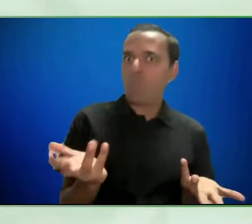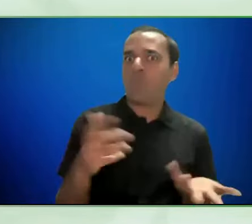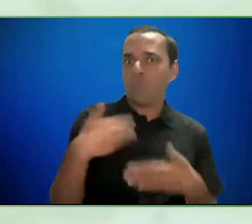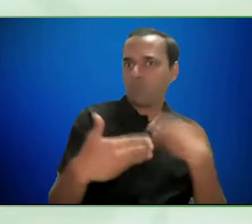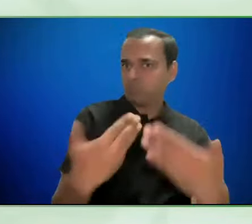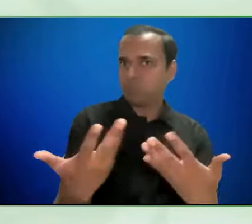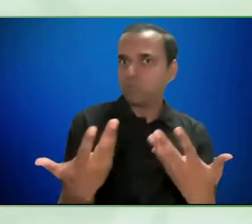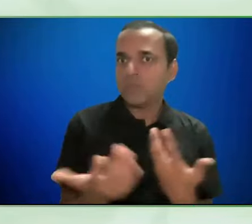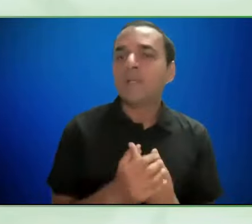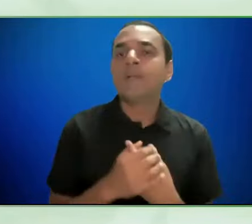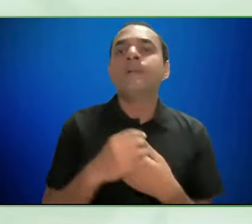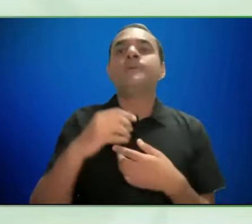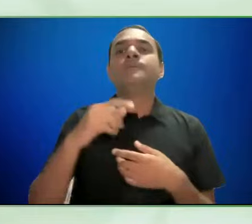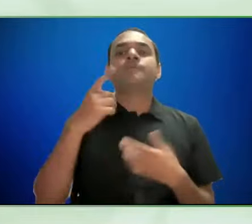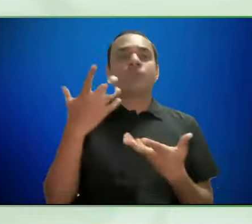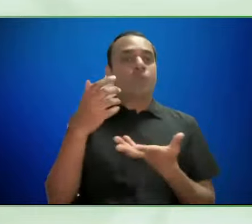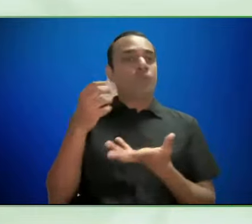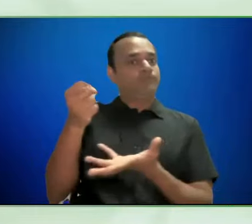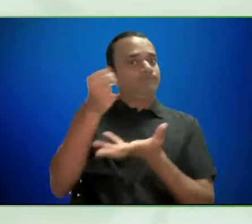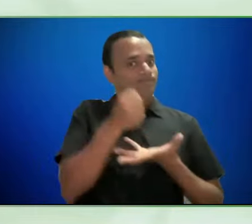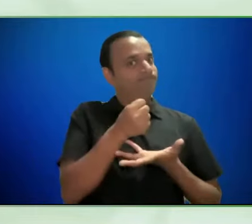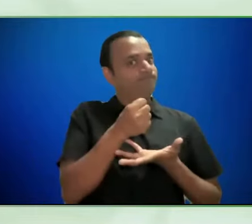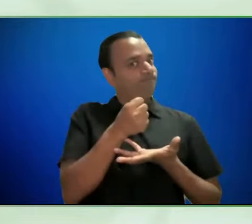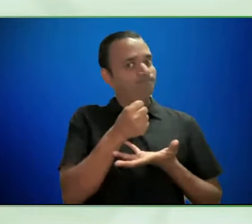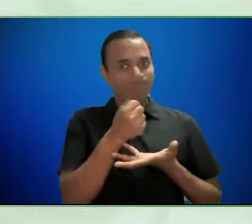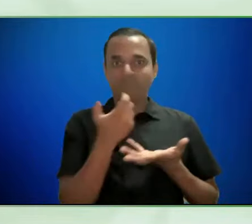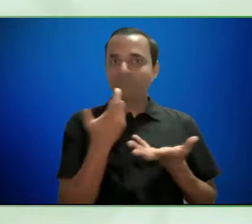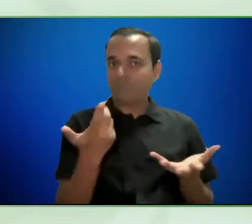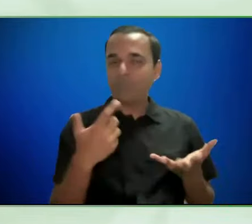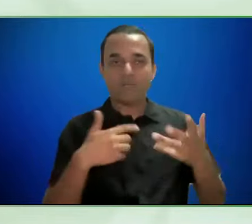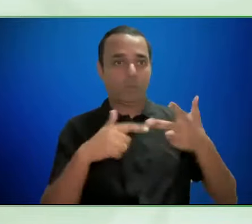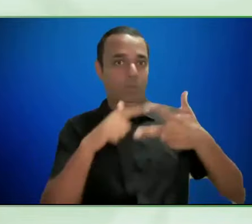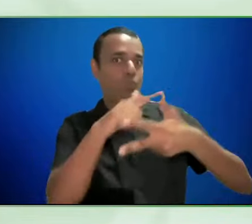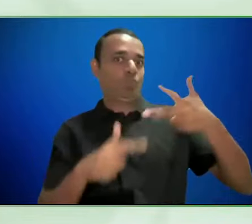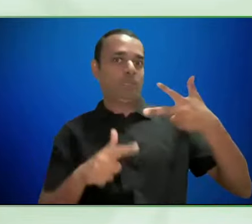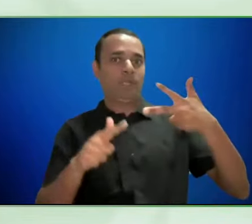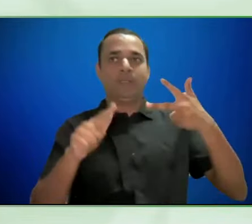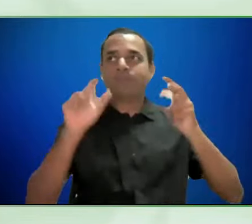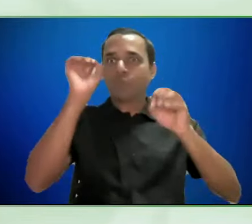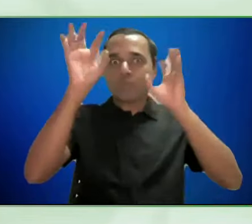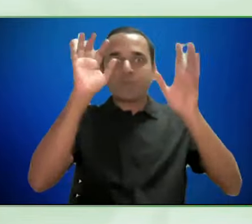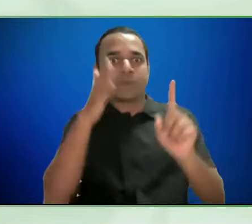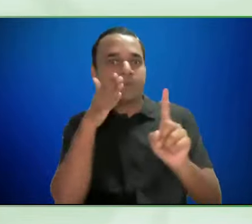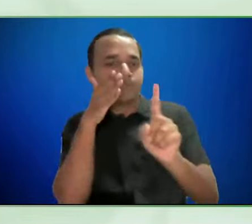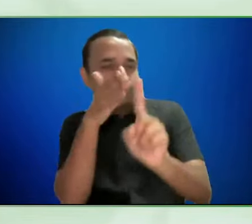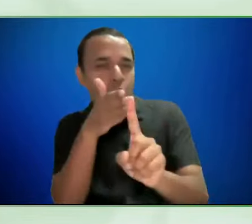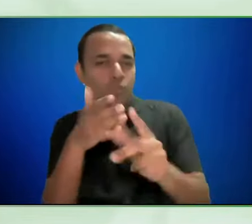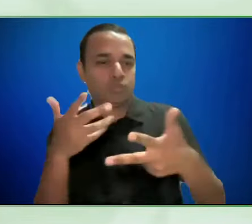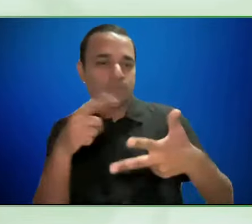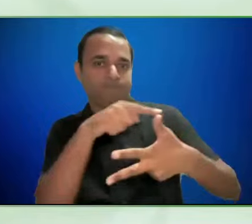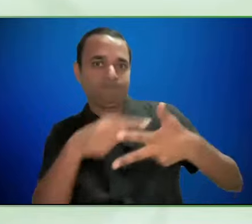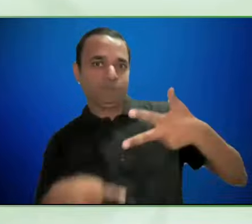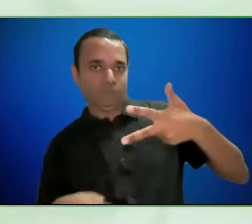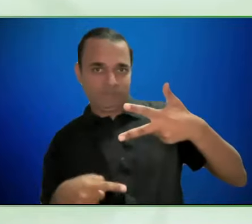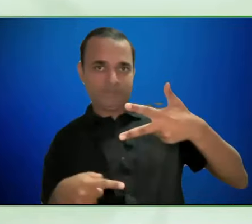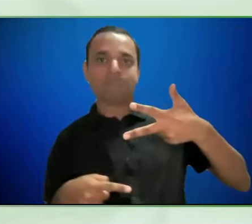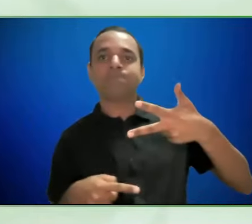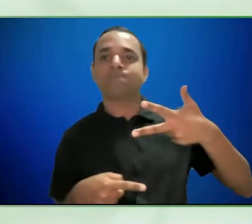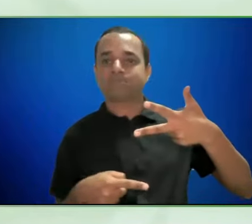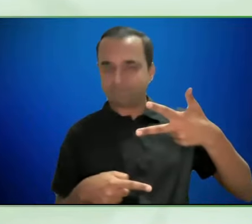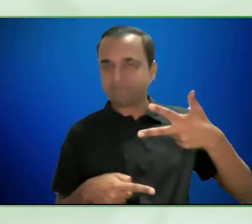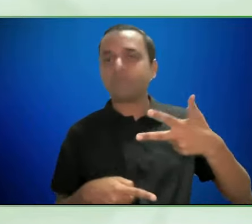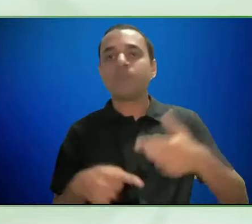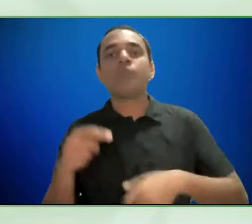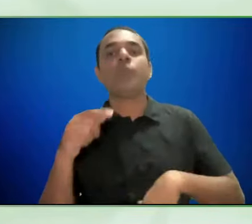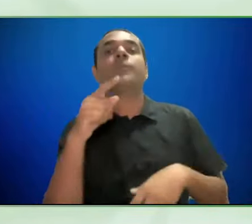Well, the first phase is online, mm-hmm. is online work with the curriculum. 20 to